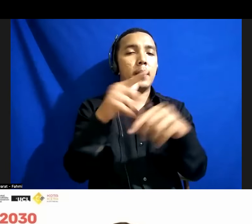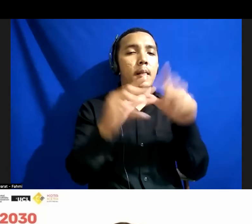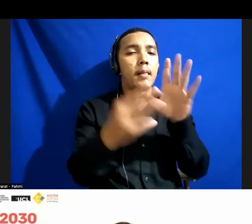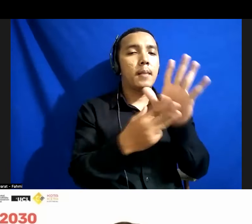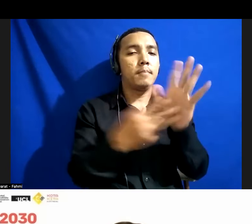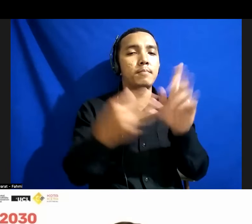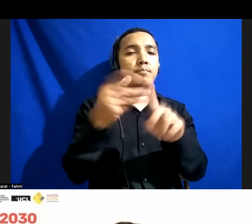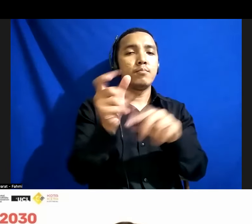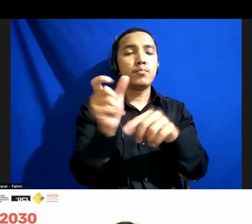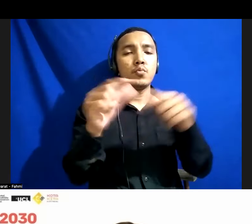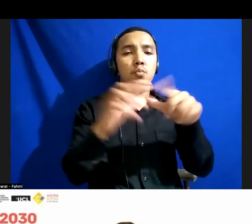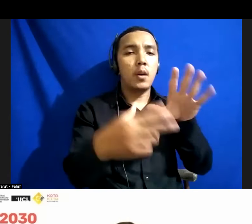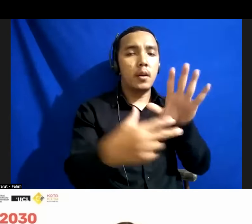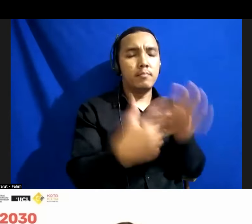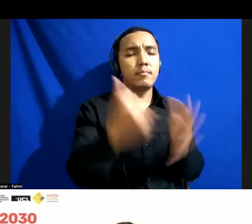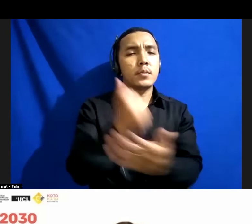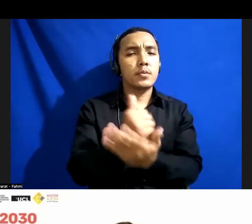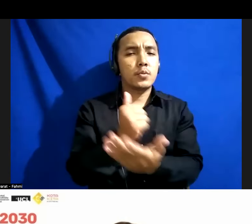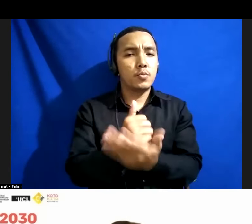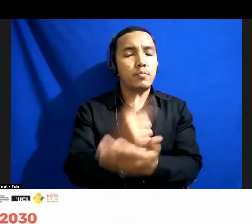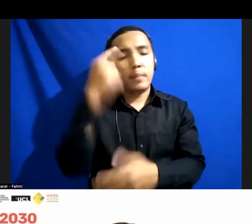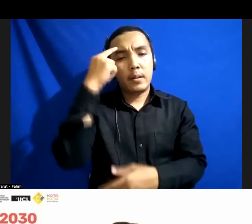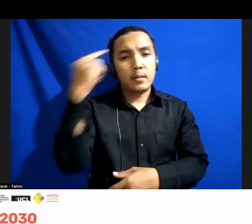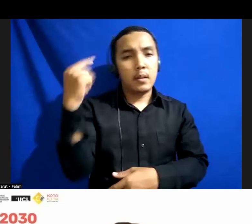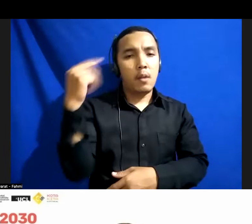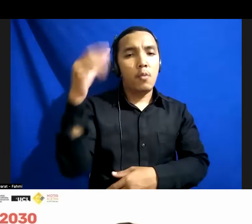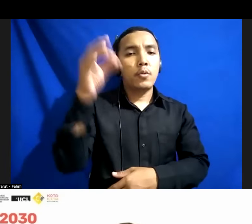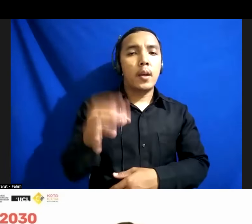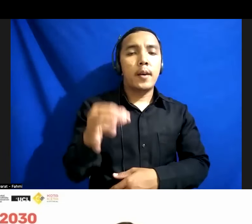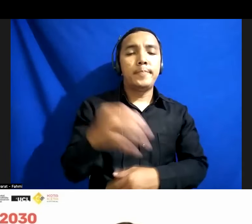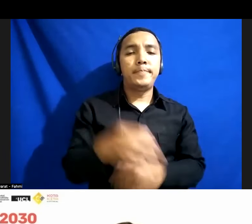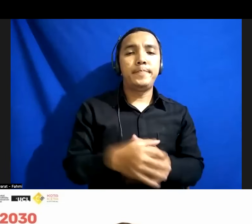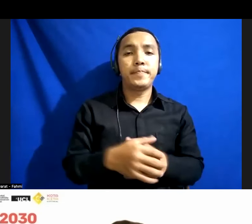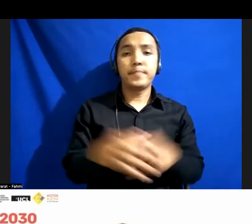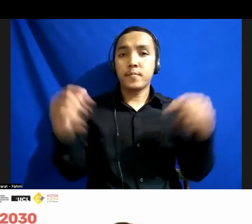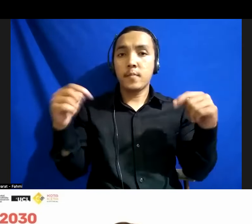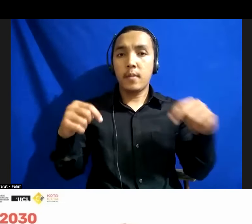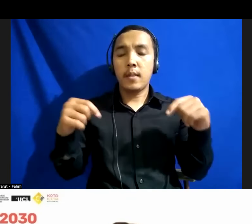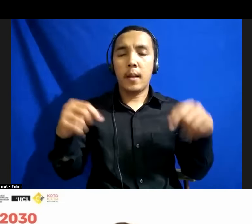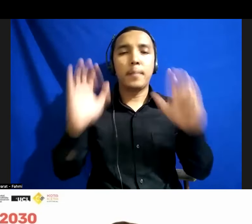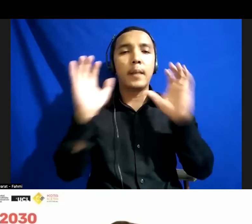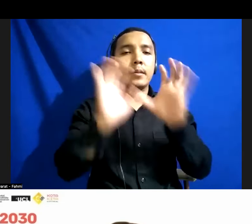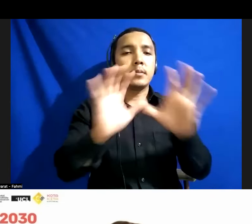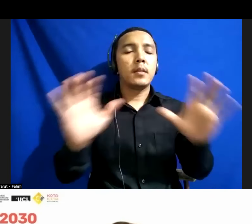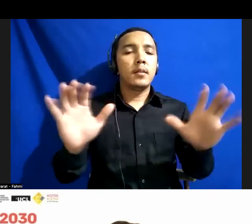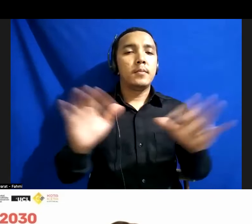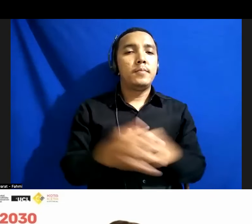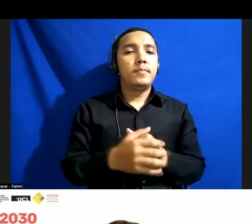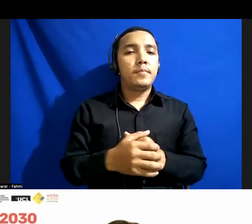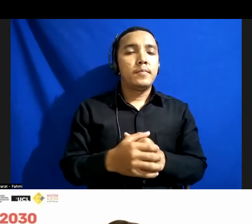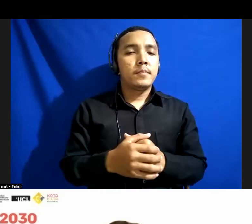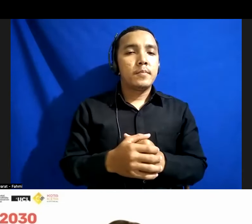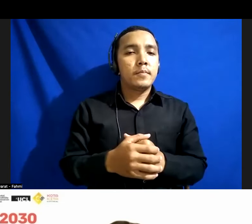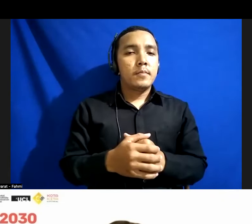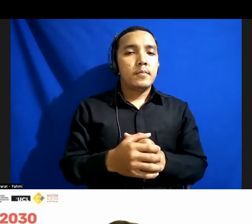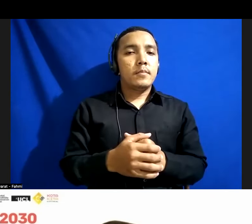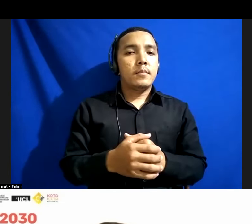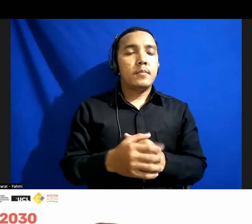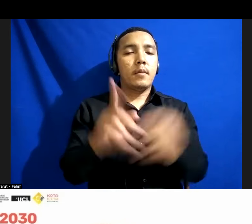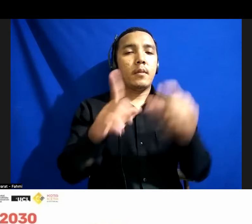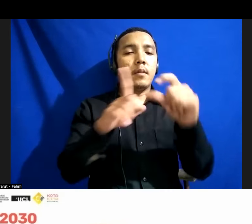surely the city government in this regards, they have